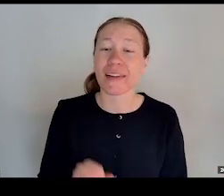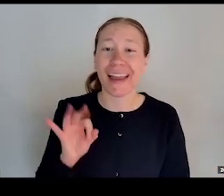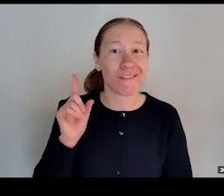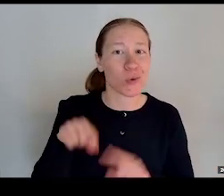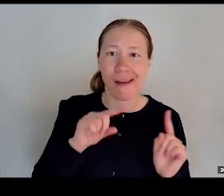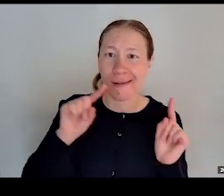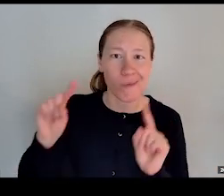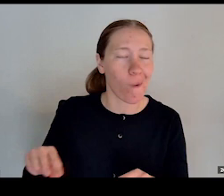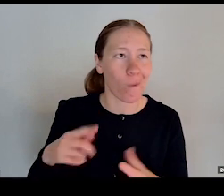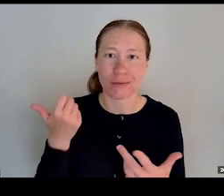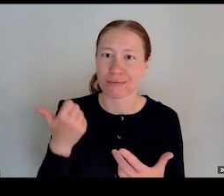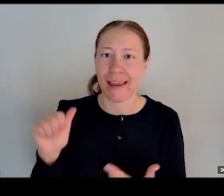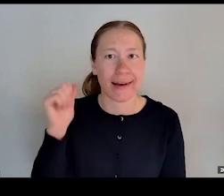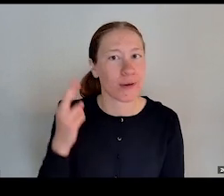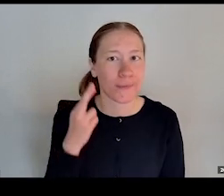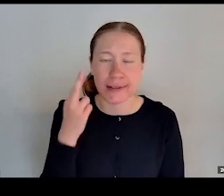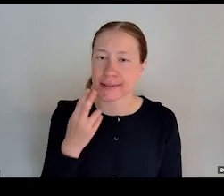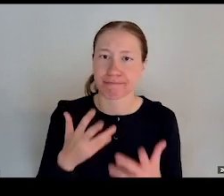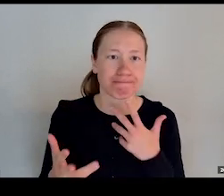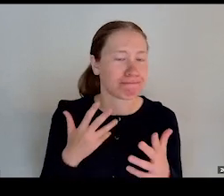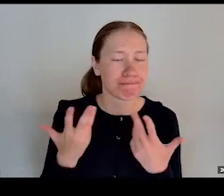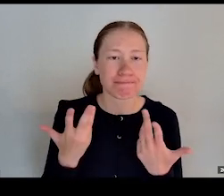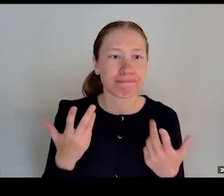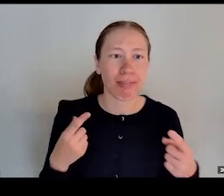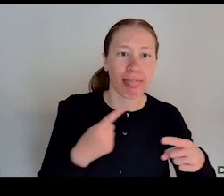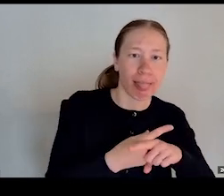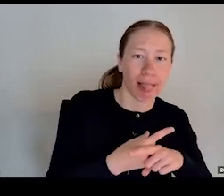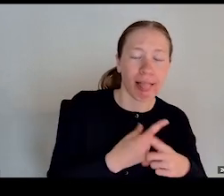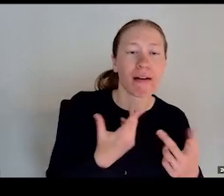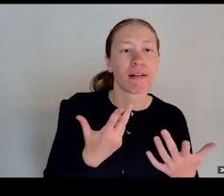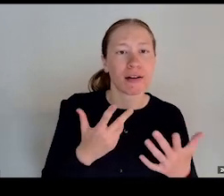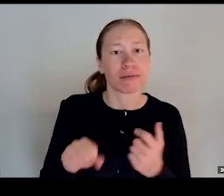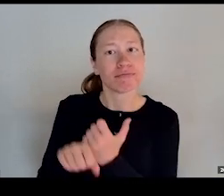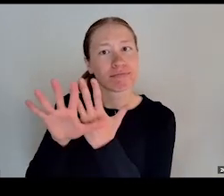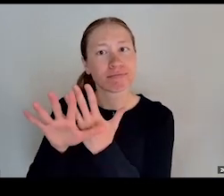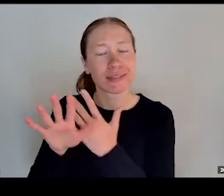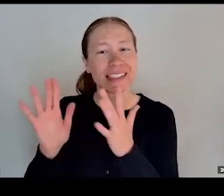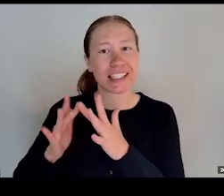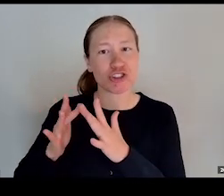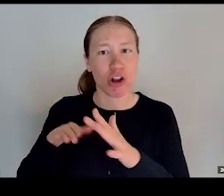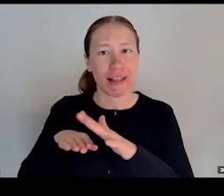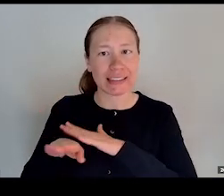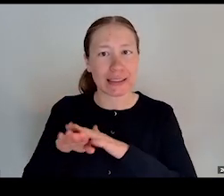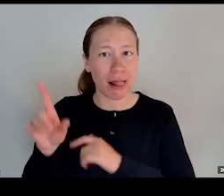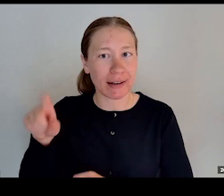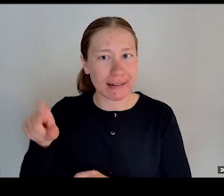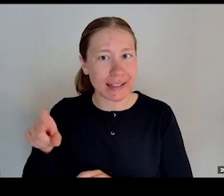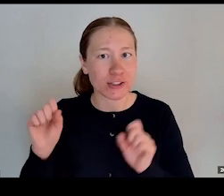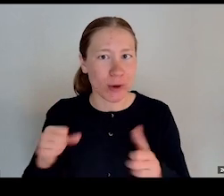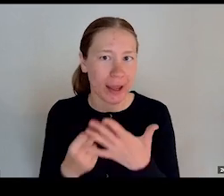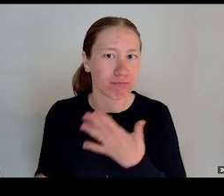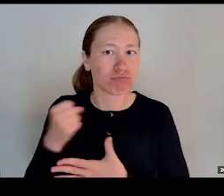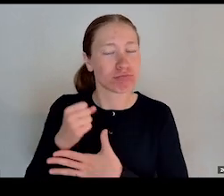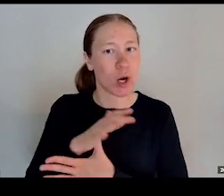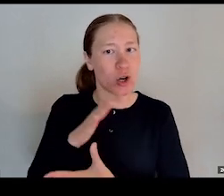whatever that reason may be. And when you're doing so, prioritize digital accessibility needs when you are providing that virtual